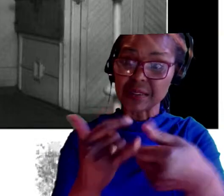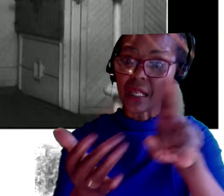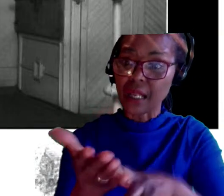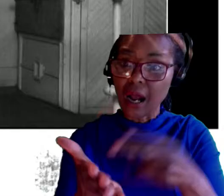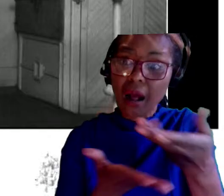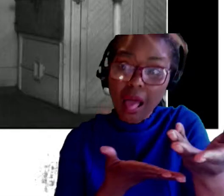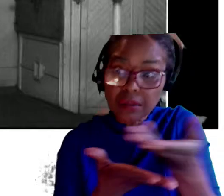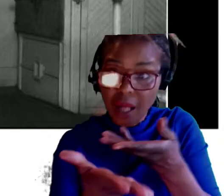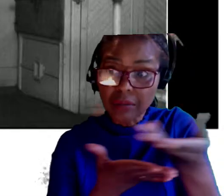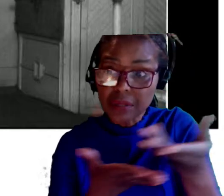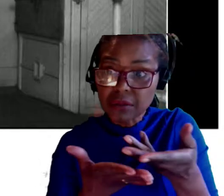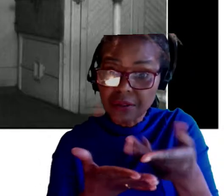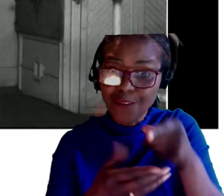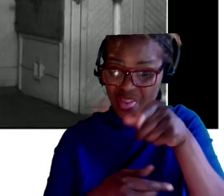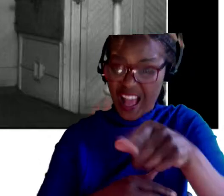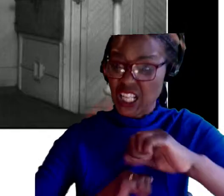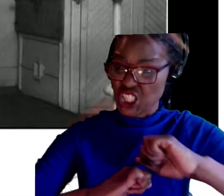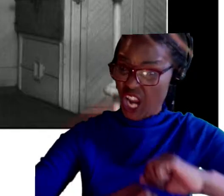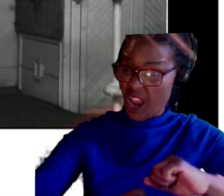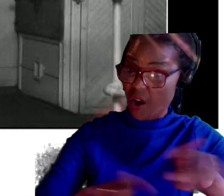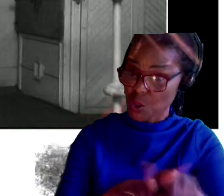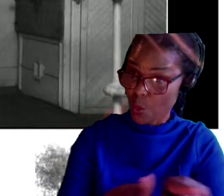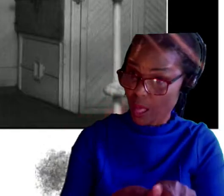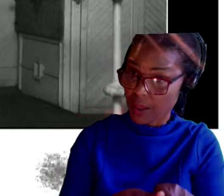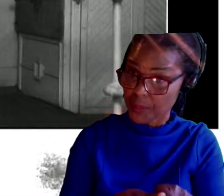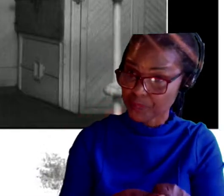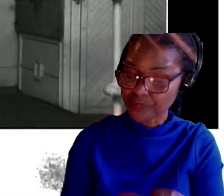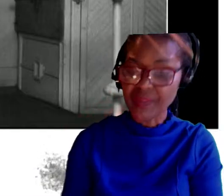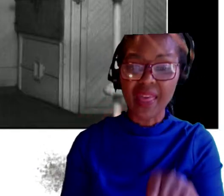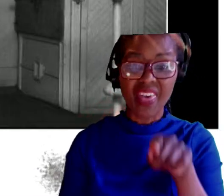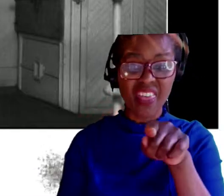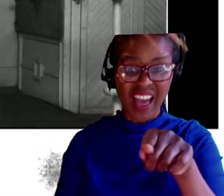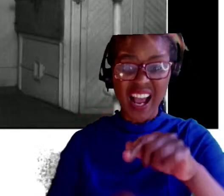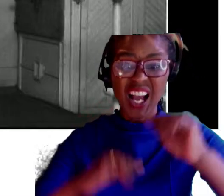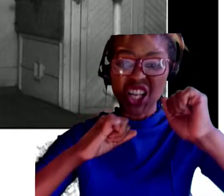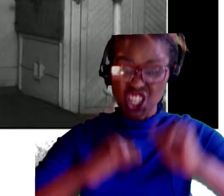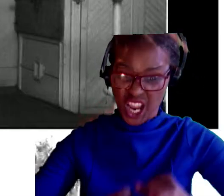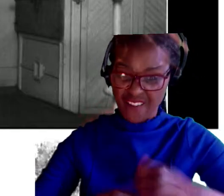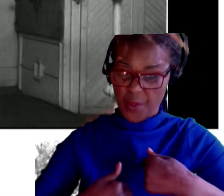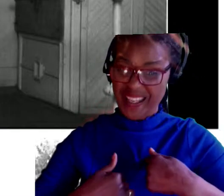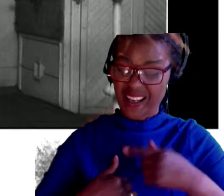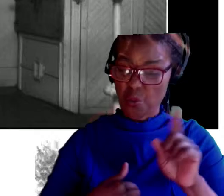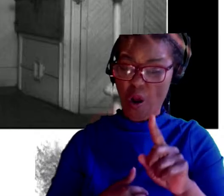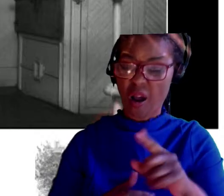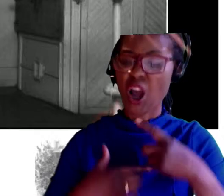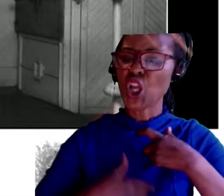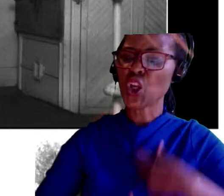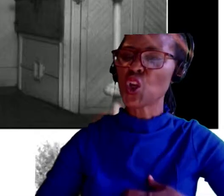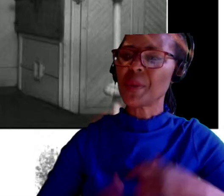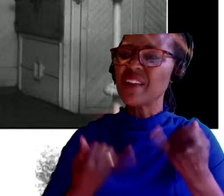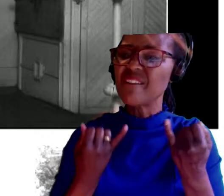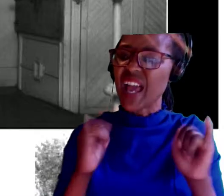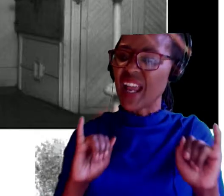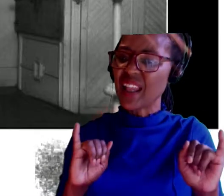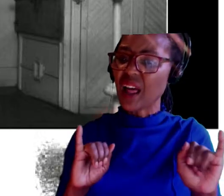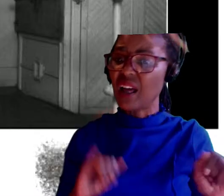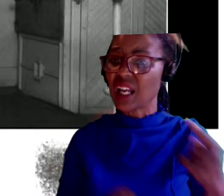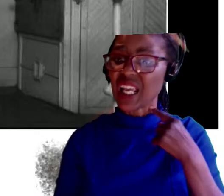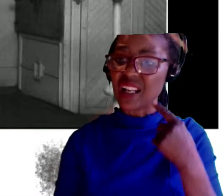me, the chair is a totem of human failure, one that represents not just the deaths of its victims, but the death